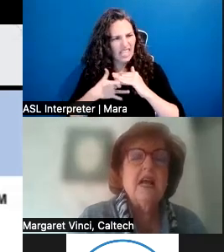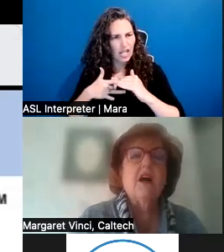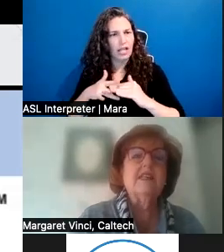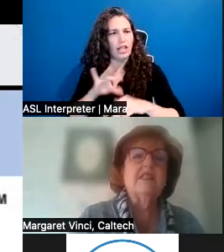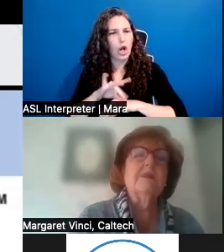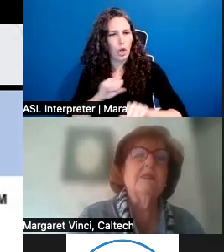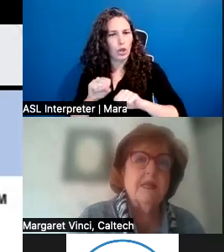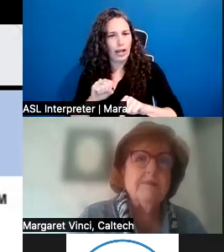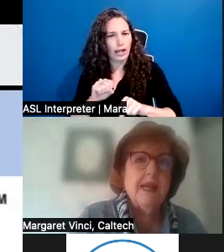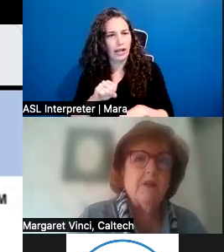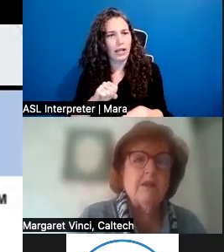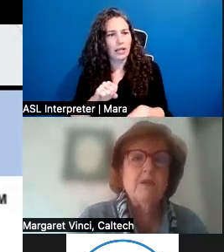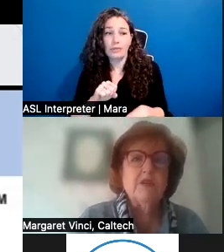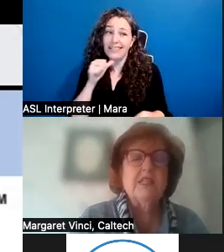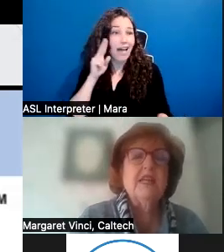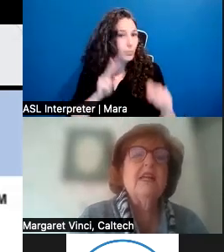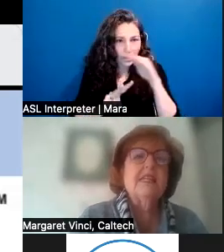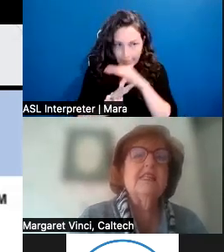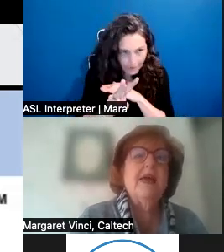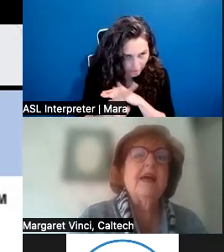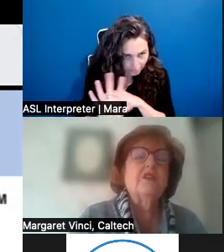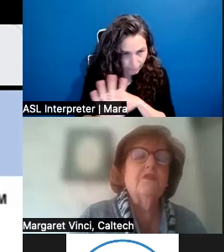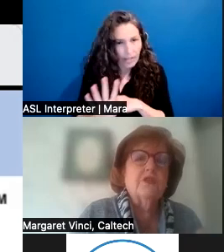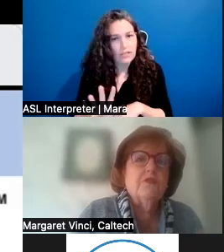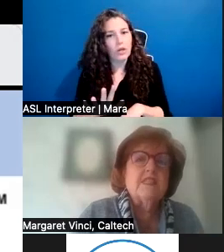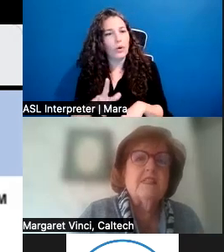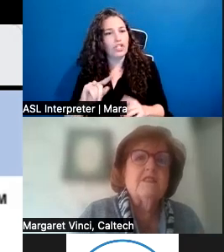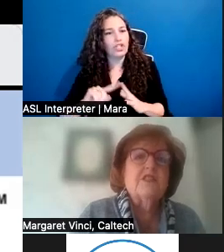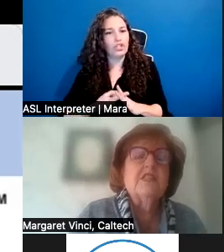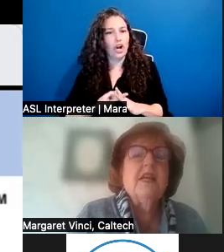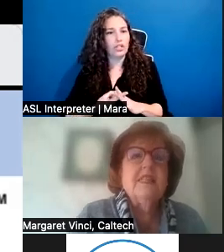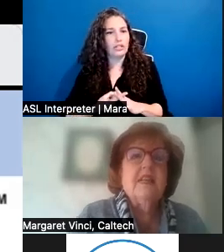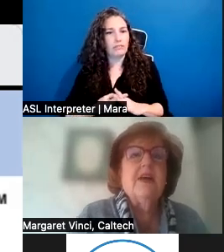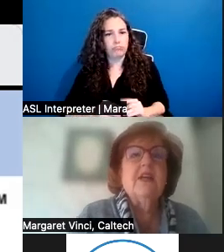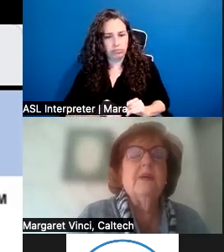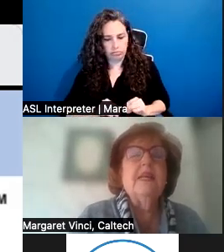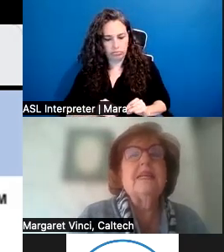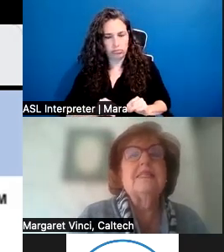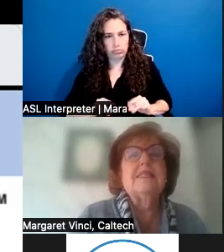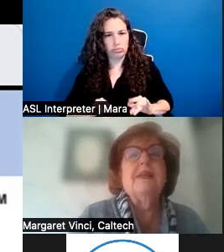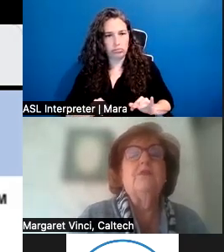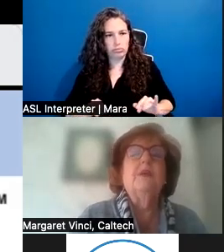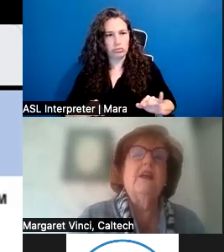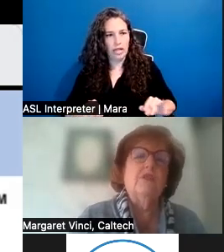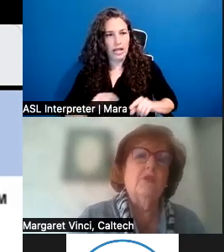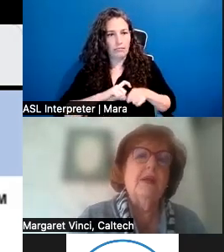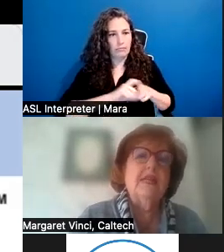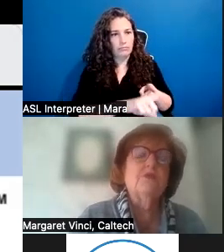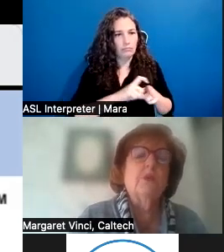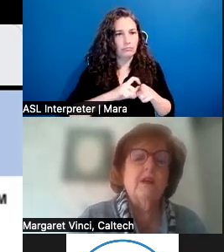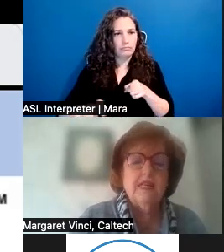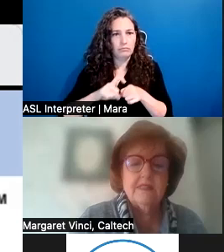started. Our instruments pick up that ground motion, send it back to the first 4 sensors that then evaluate and estimate what that